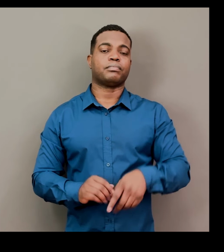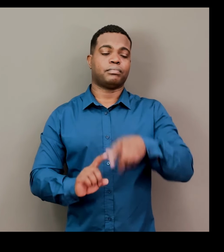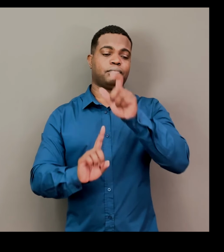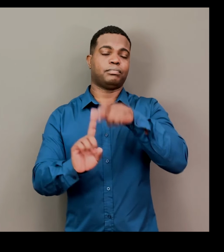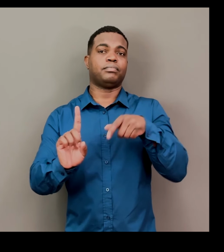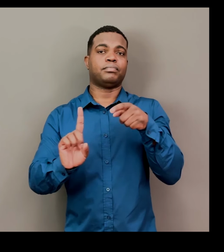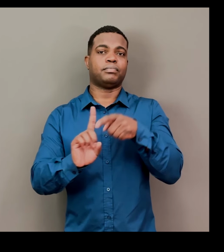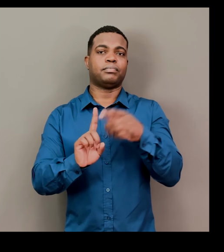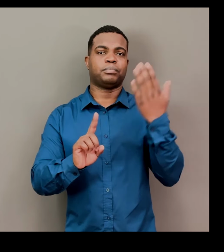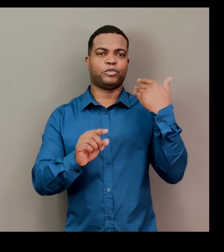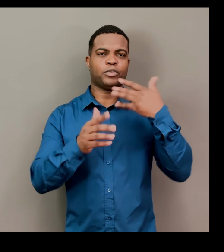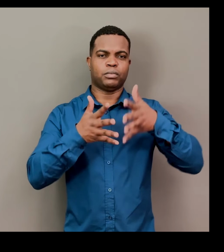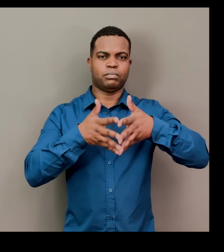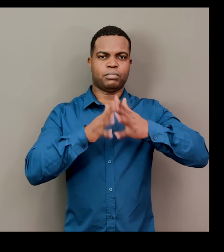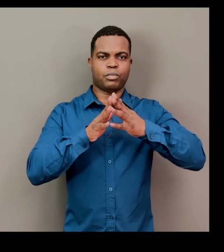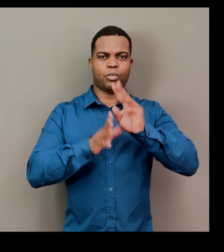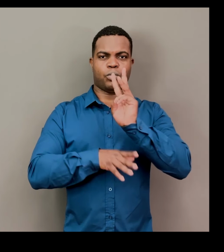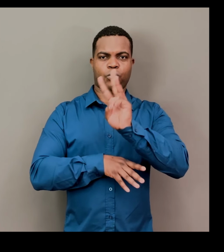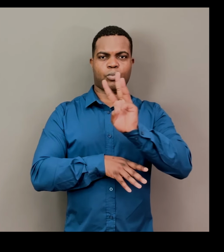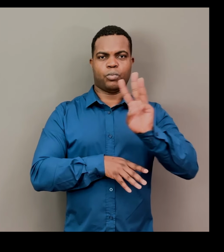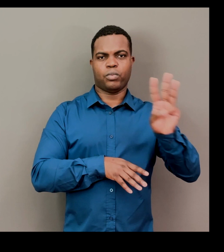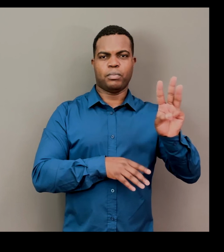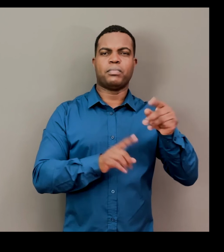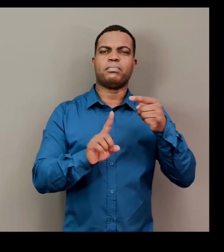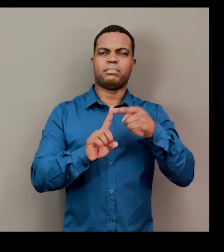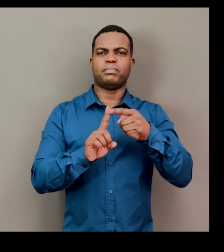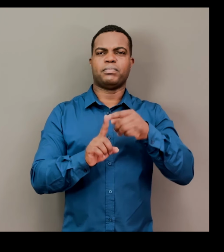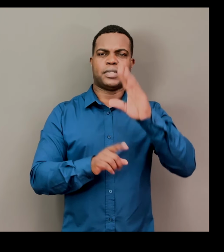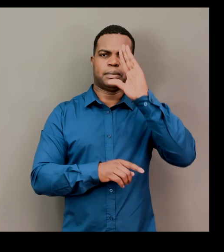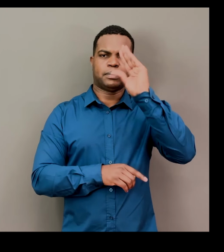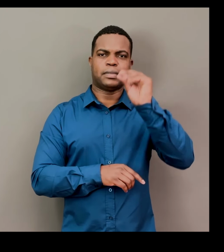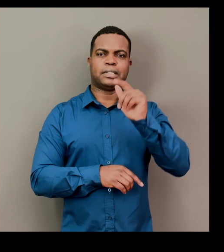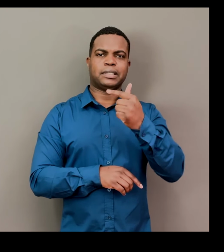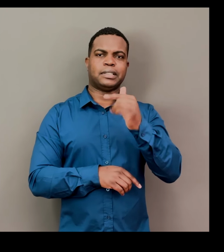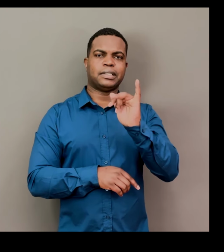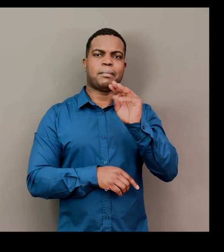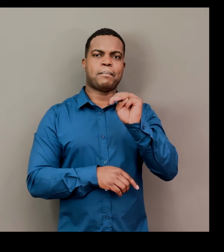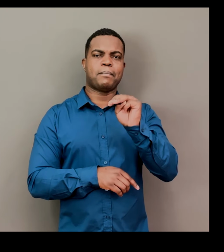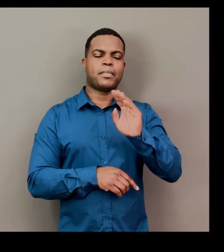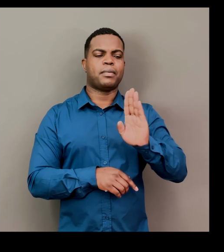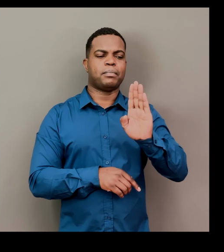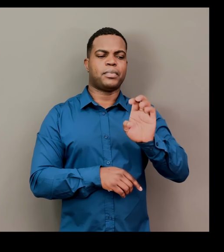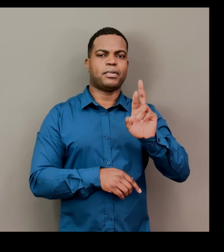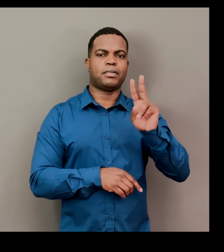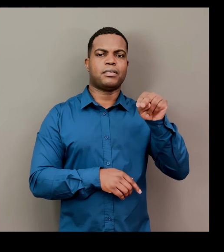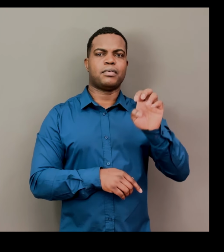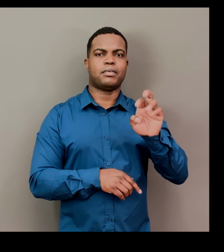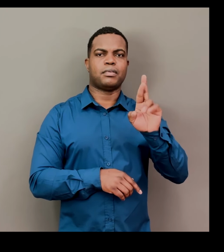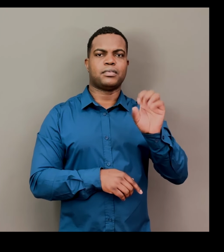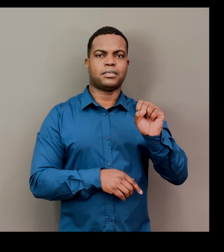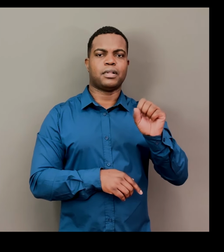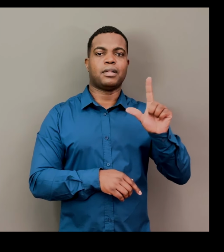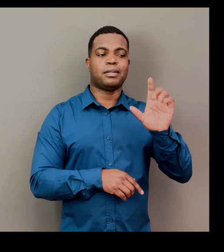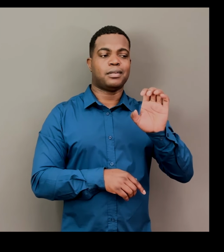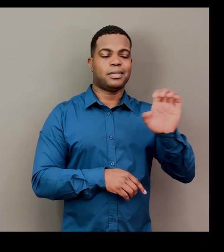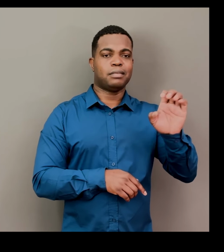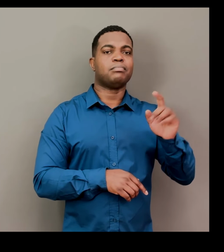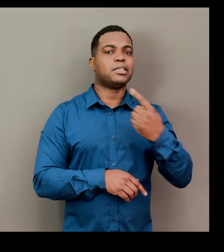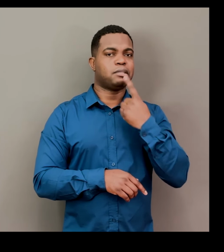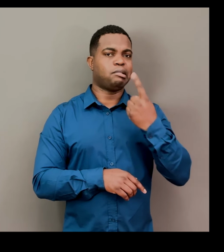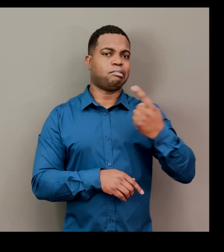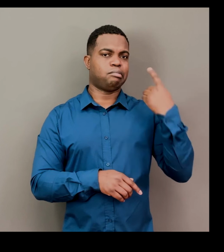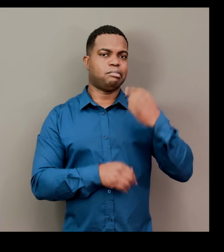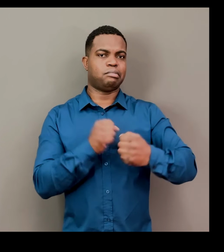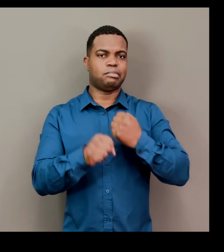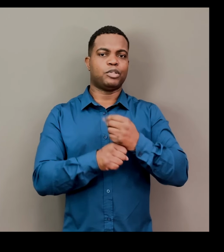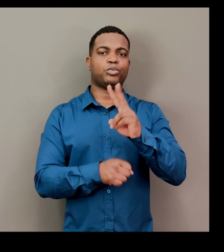In 2017, the inventor of the World Wide Web, Tim Berners-Lee, claimed that fake news was one